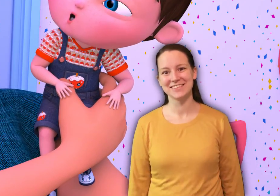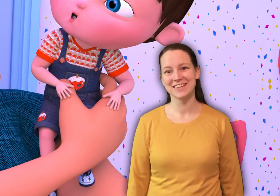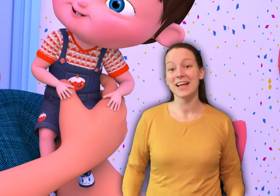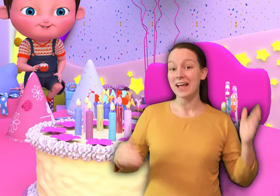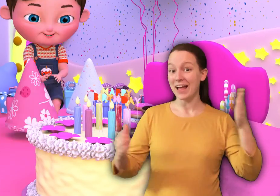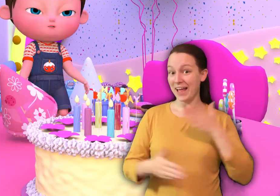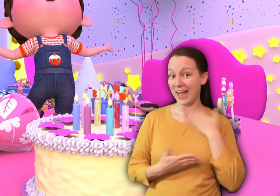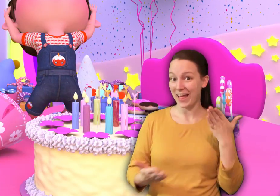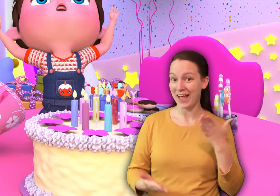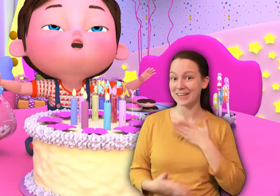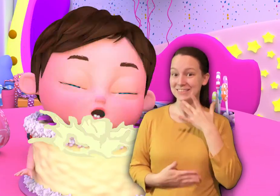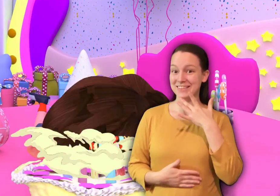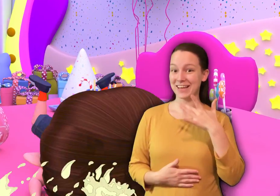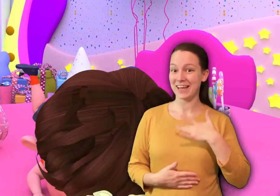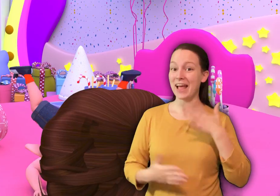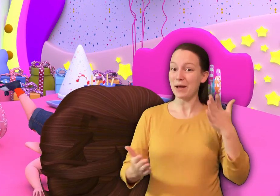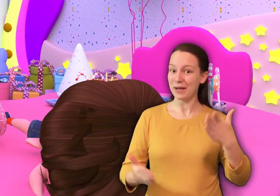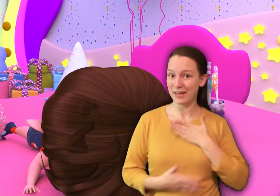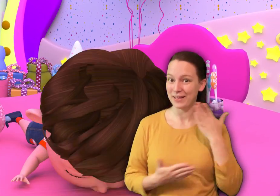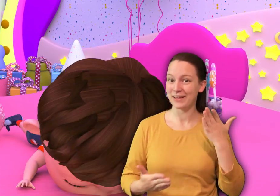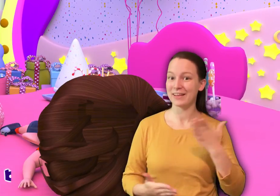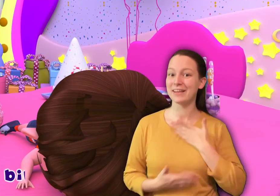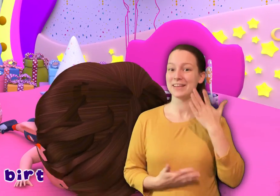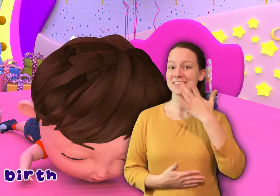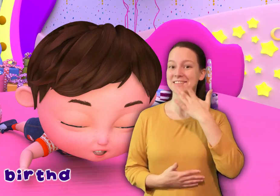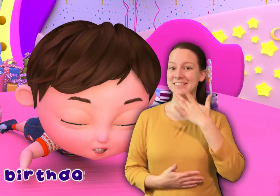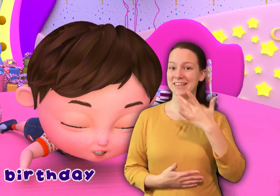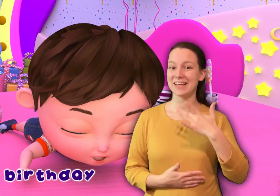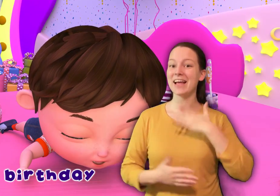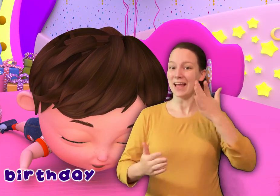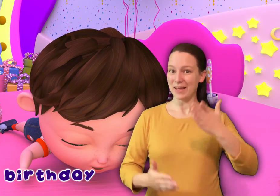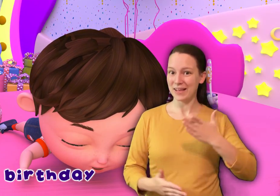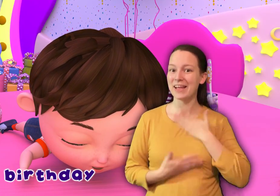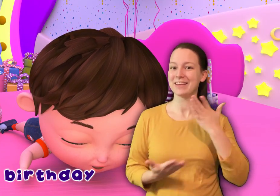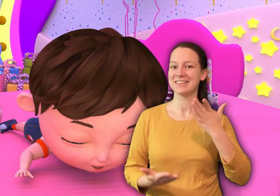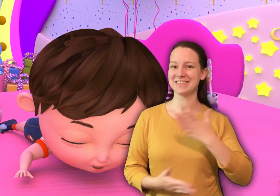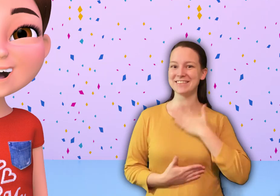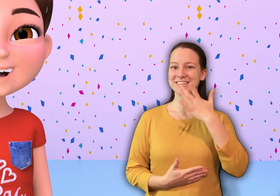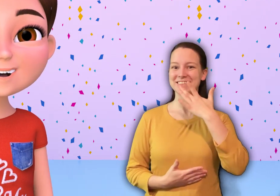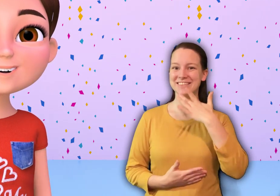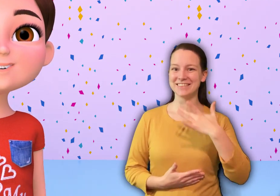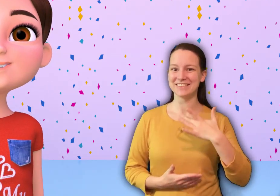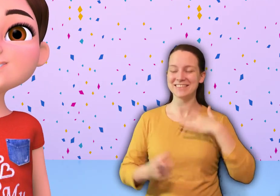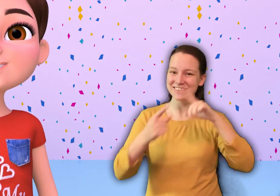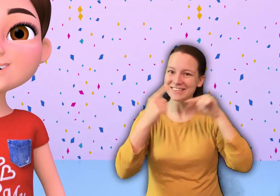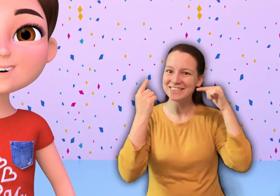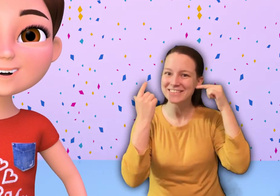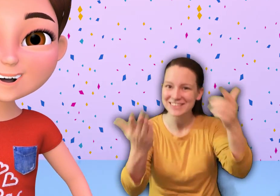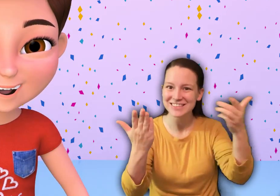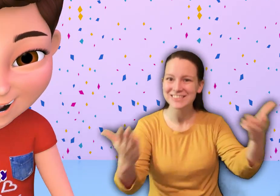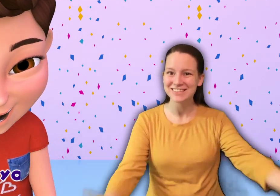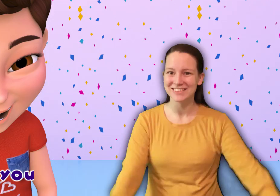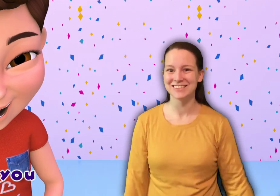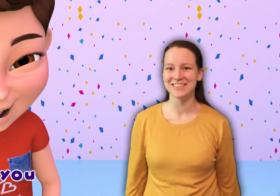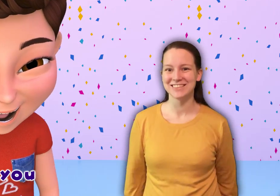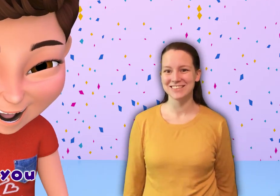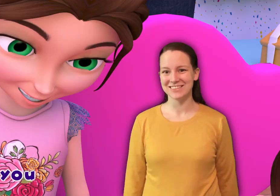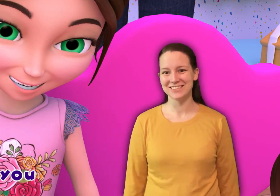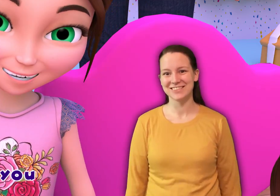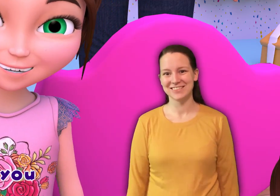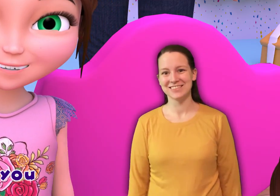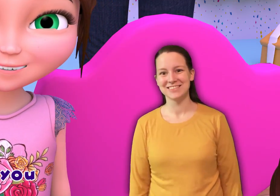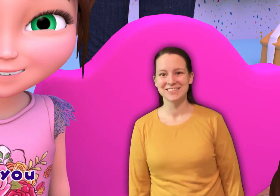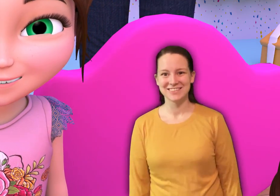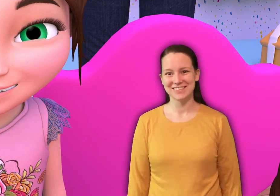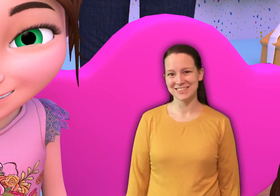you happy birthday happy birthday happy birthday to